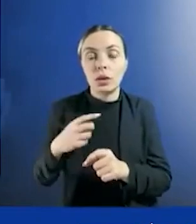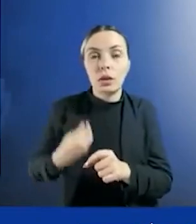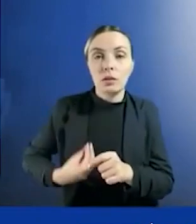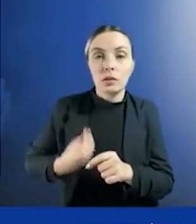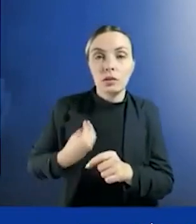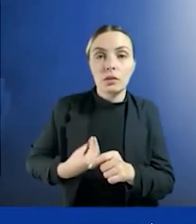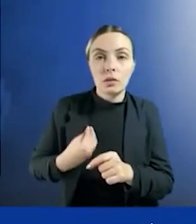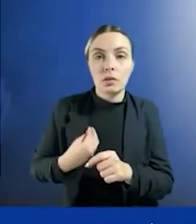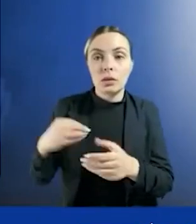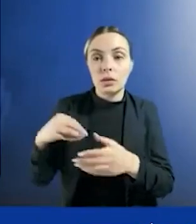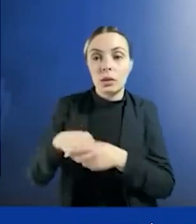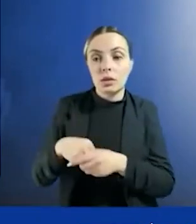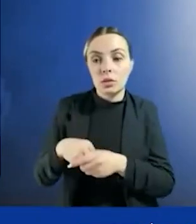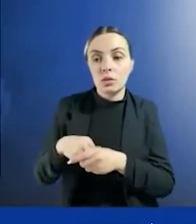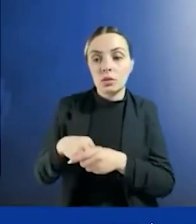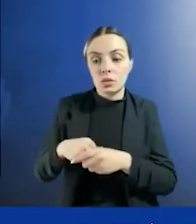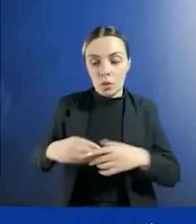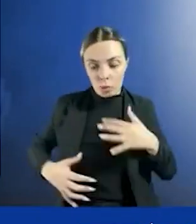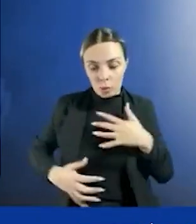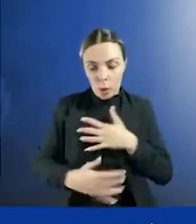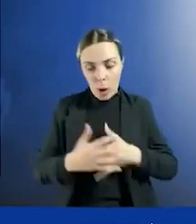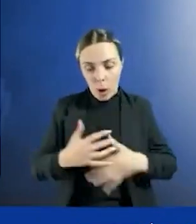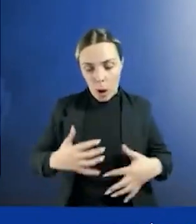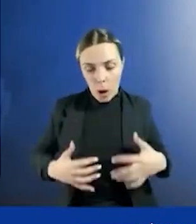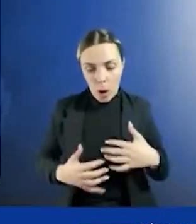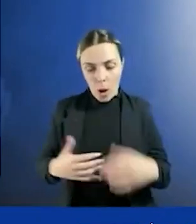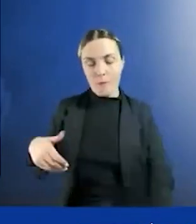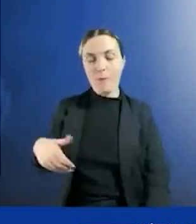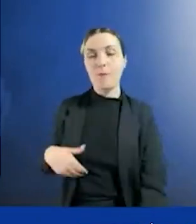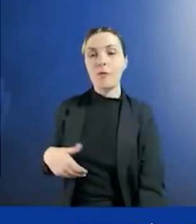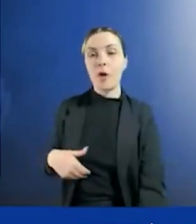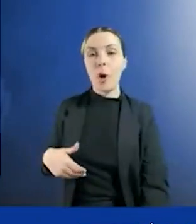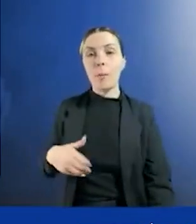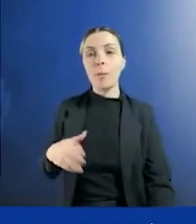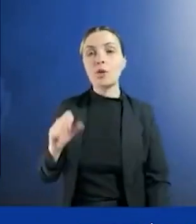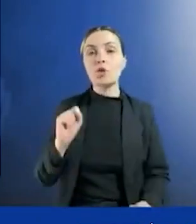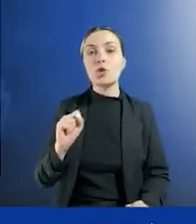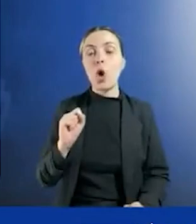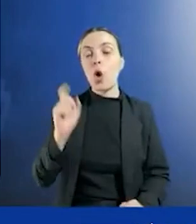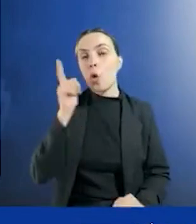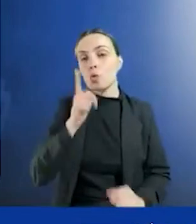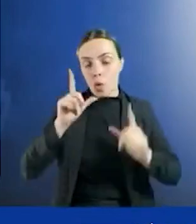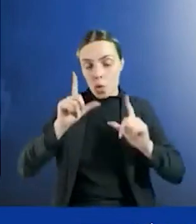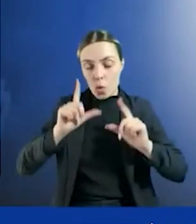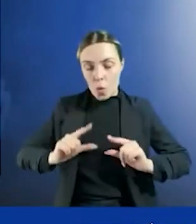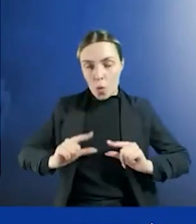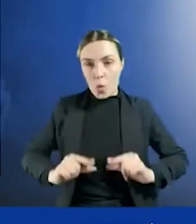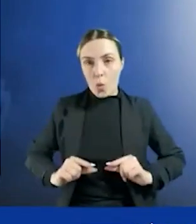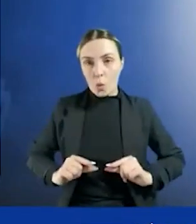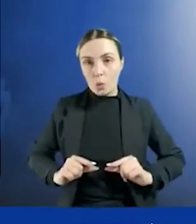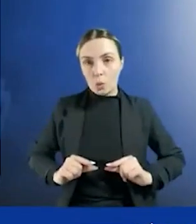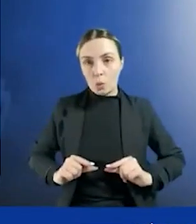piece of bread made from grains grown on a healthy soil. So,